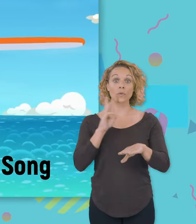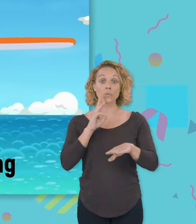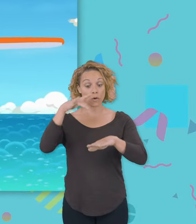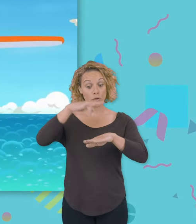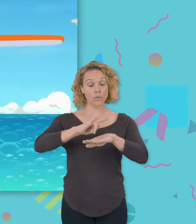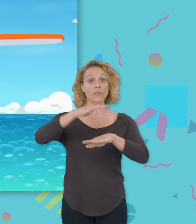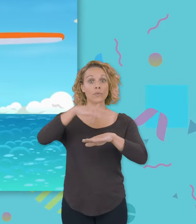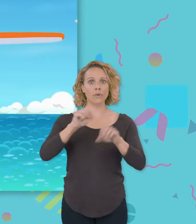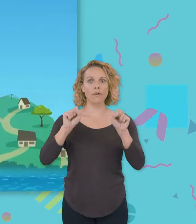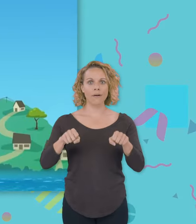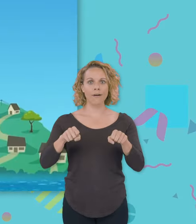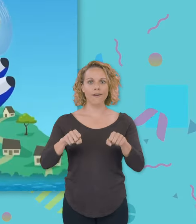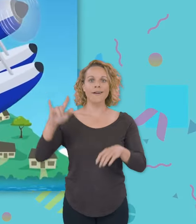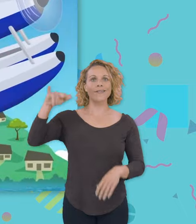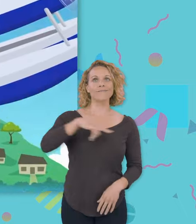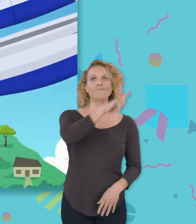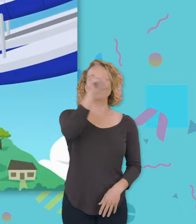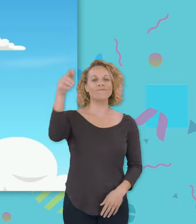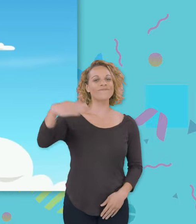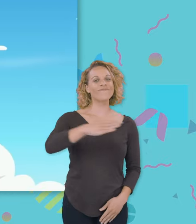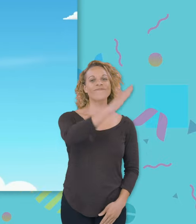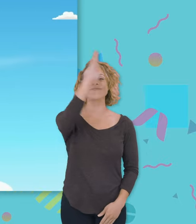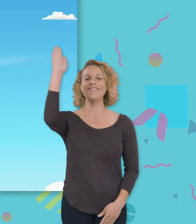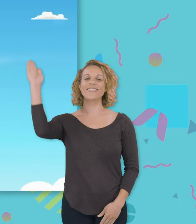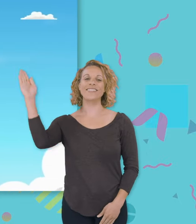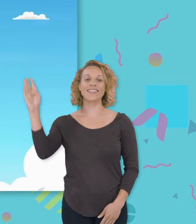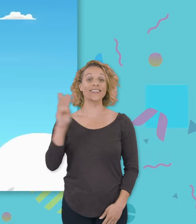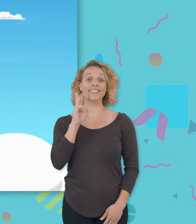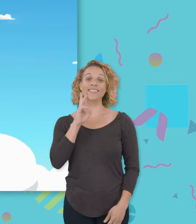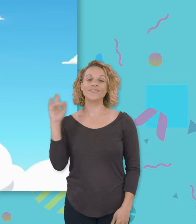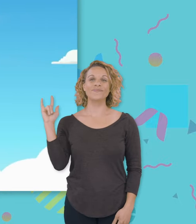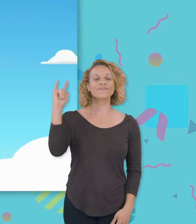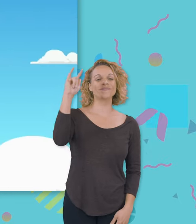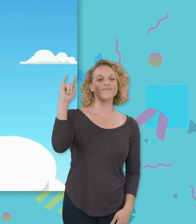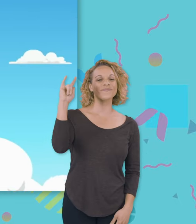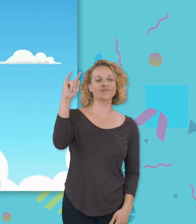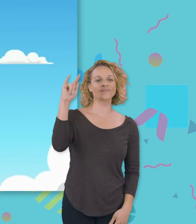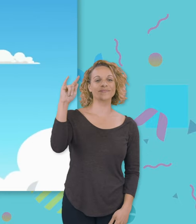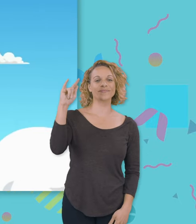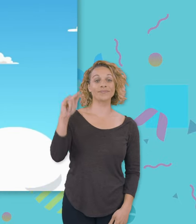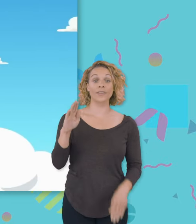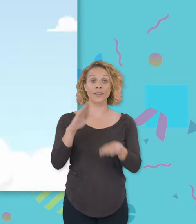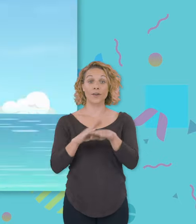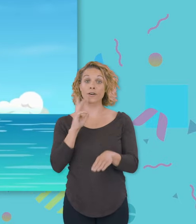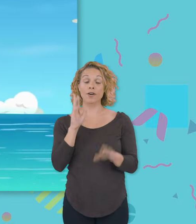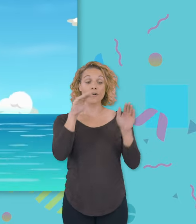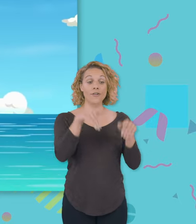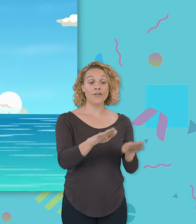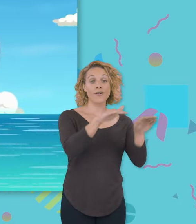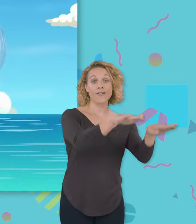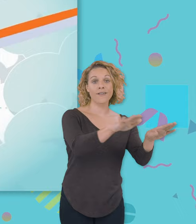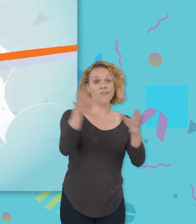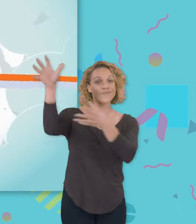can float on water and fly in the sky. It's a seaplane, a seaplane. Out on